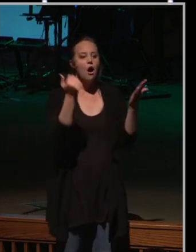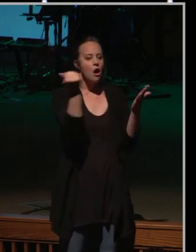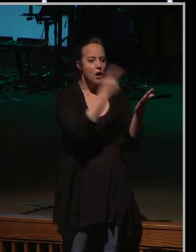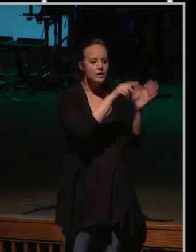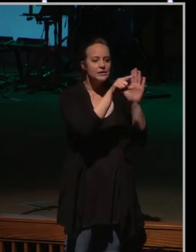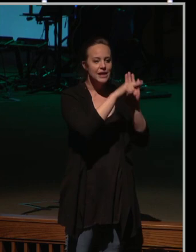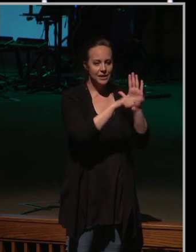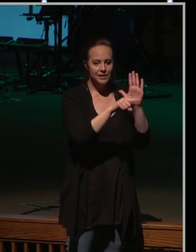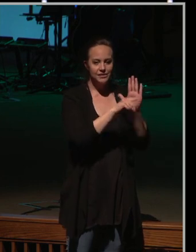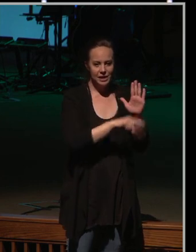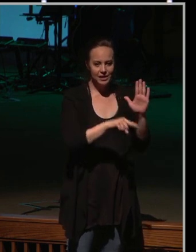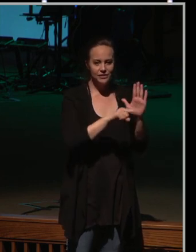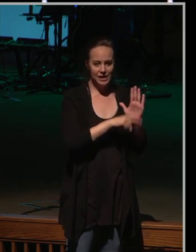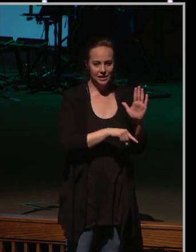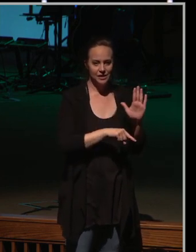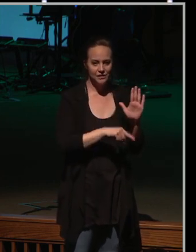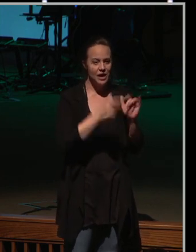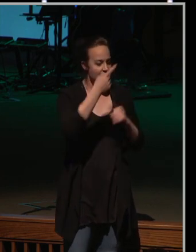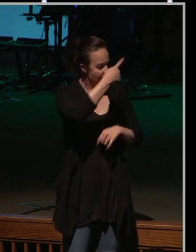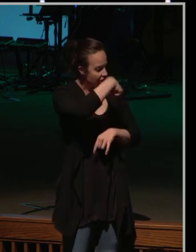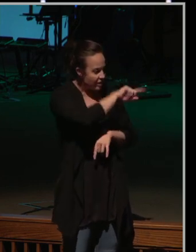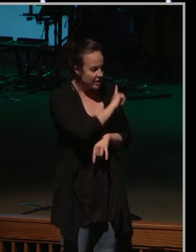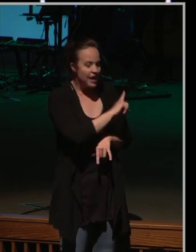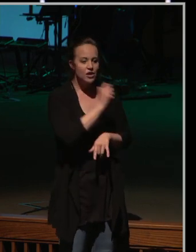about our participation in it?